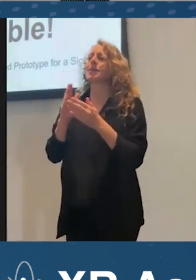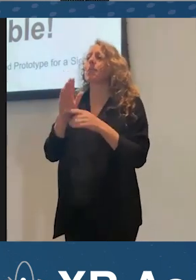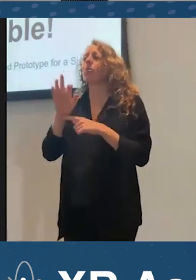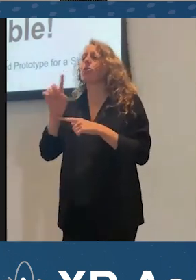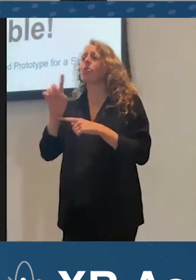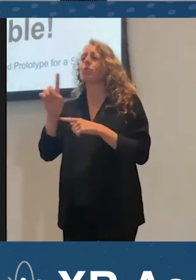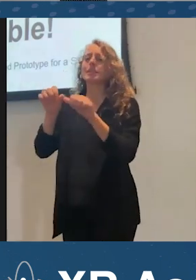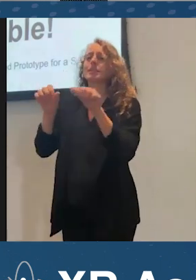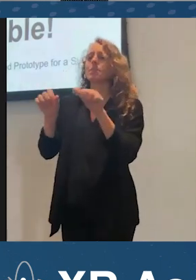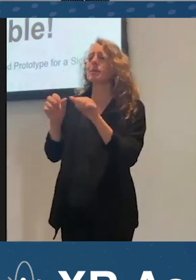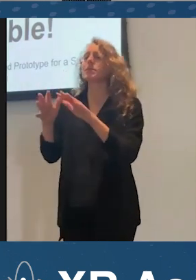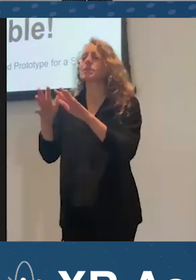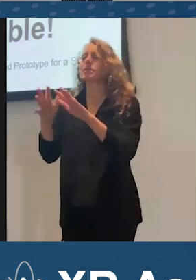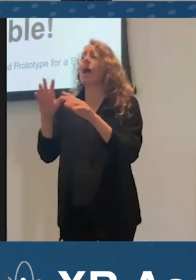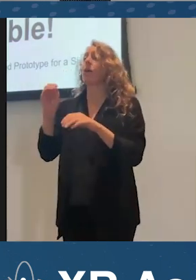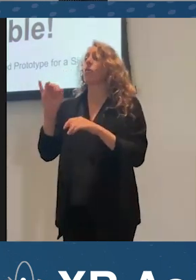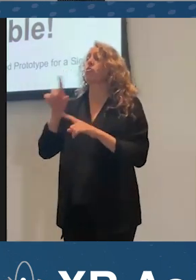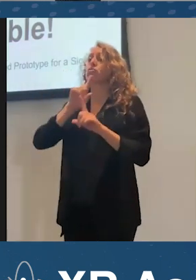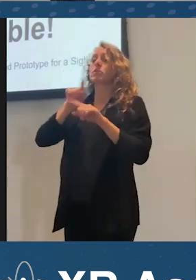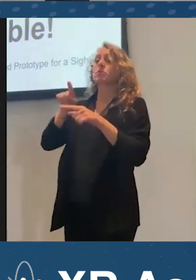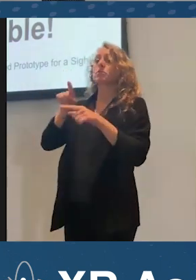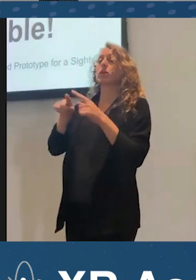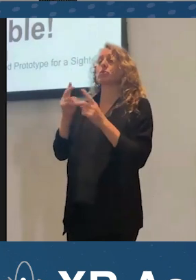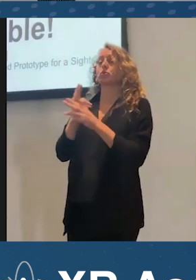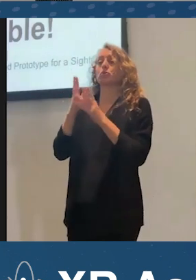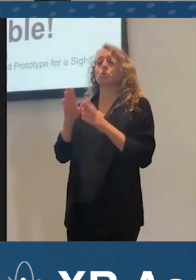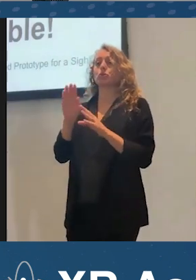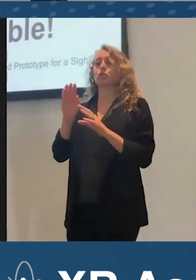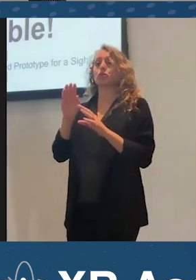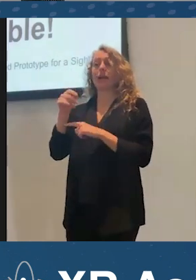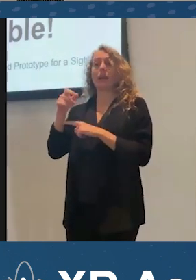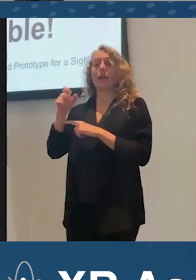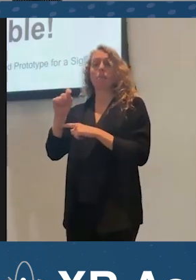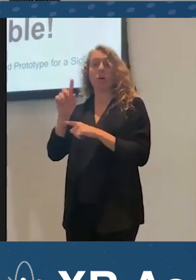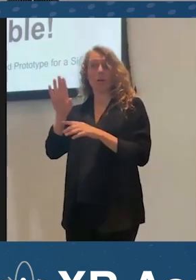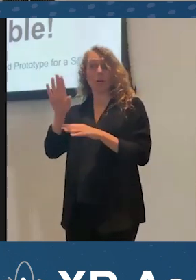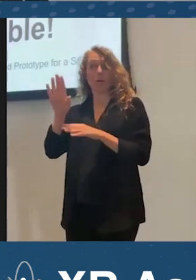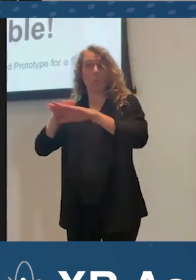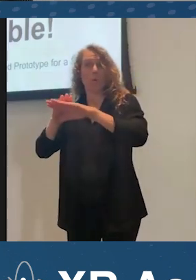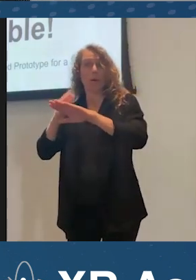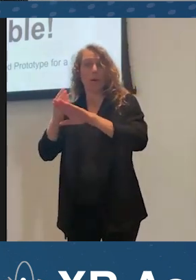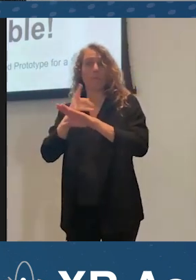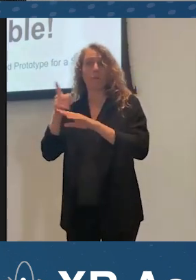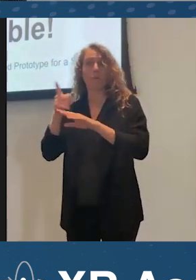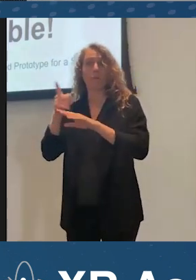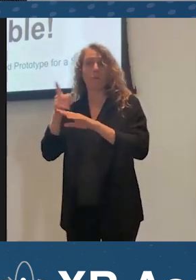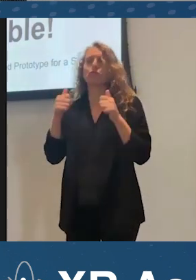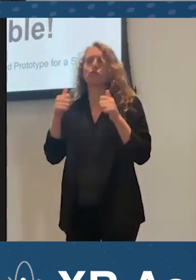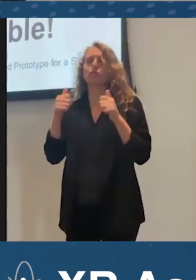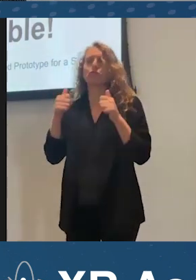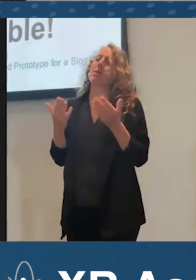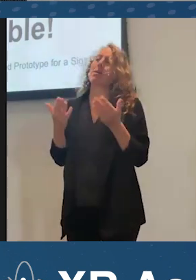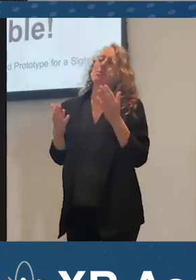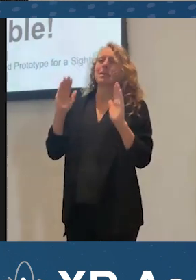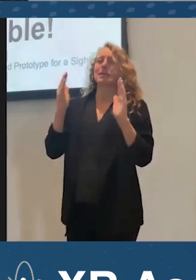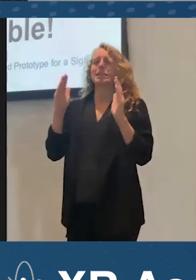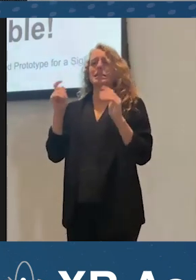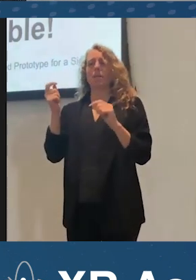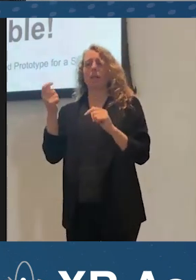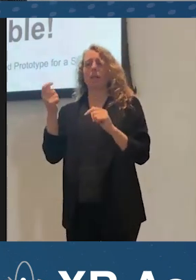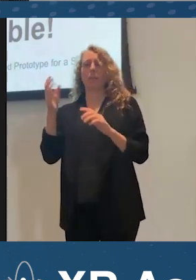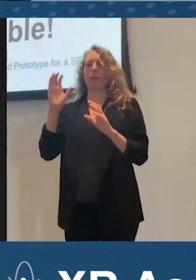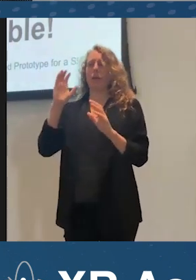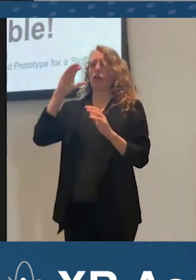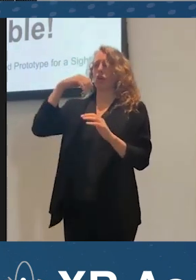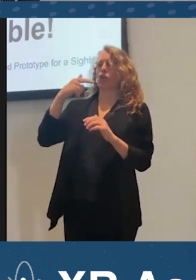to user input. Now, as a forewarning before you guys try it out, it might seem a little bit creepy if you can see the